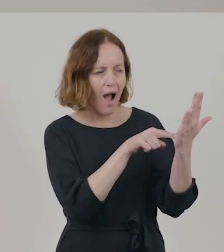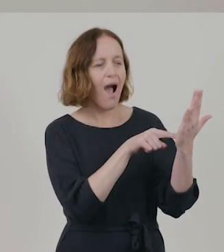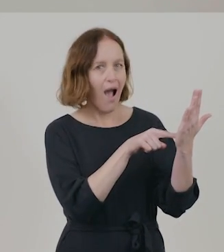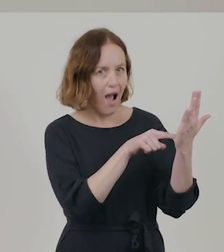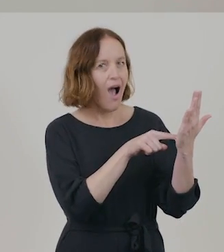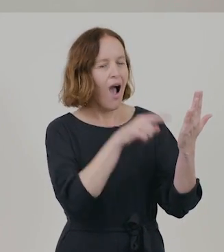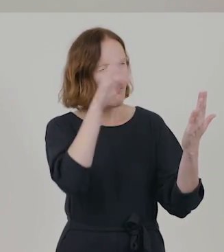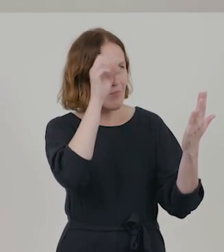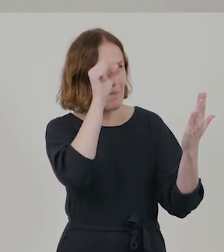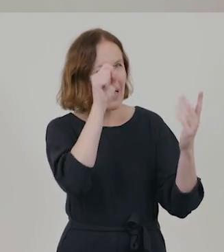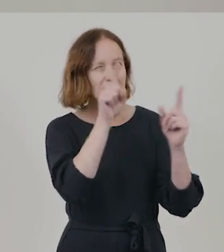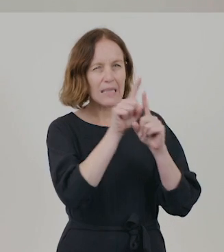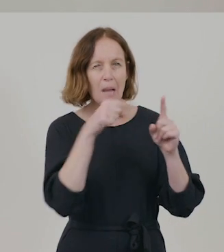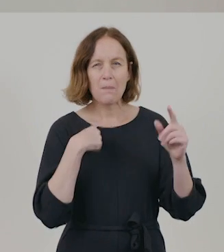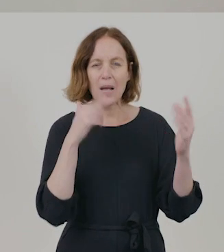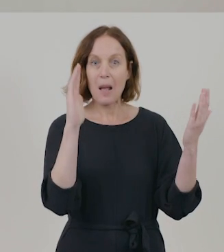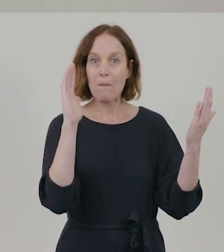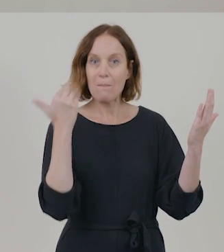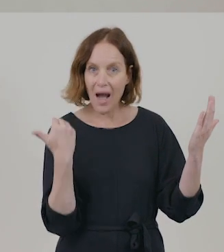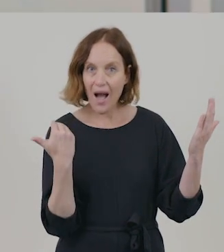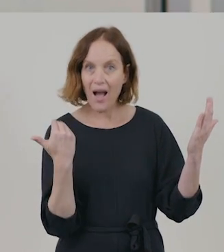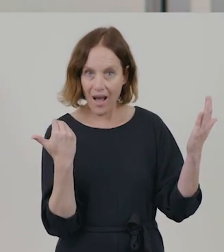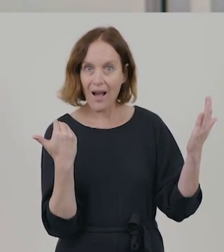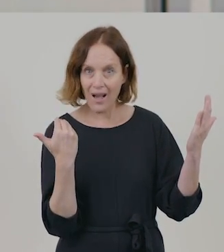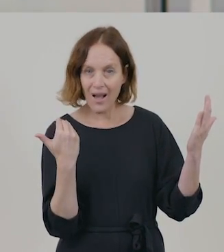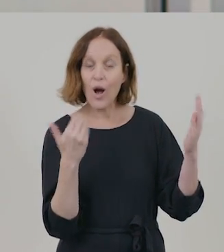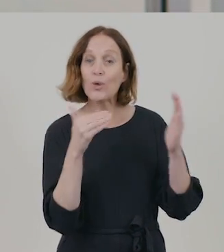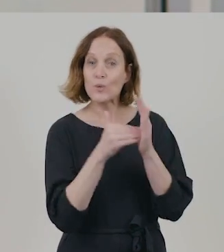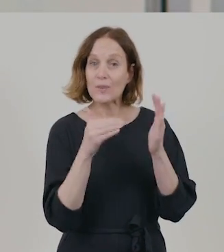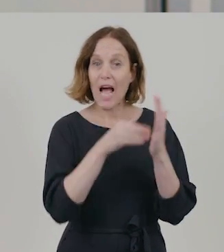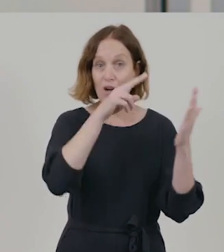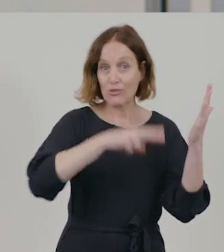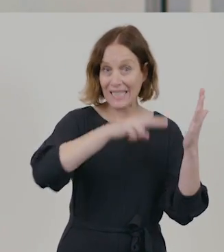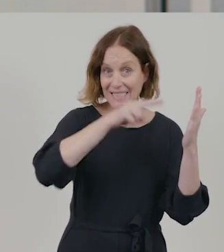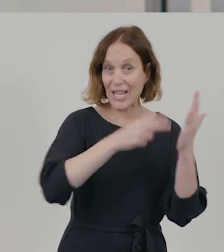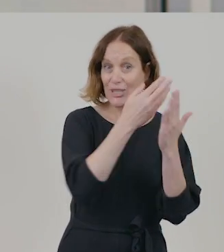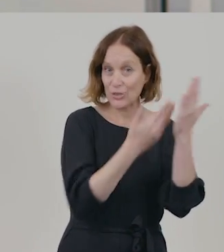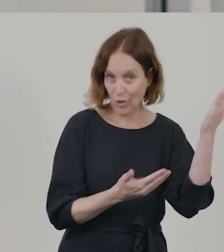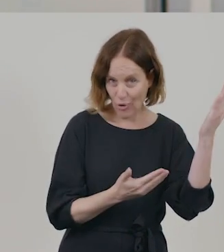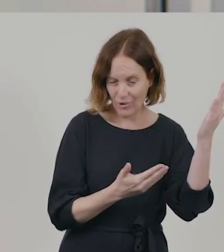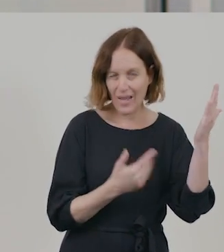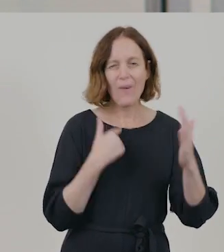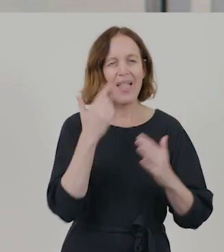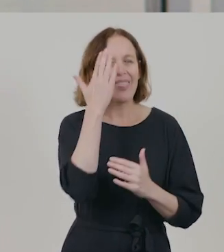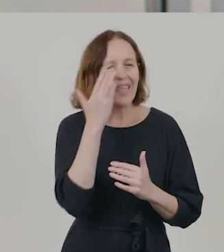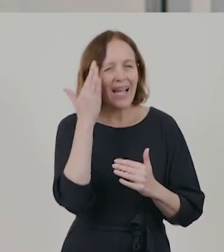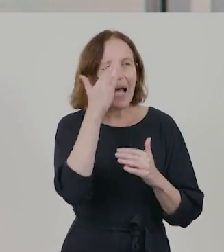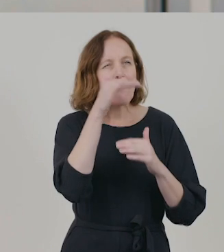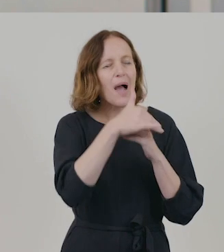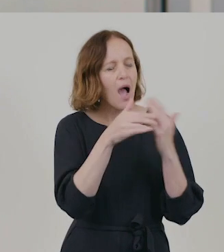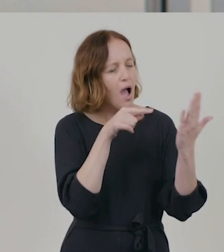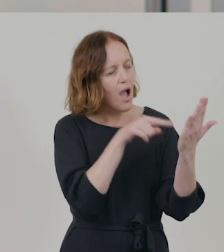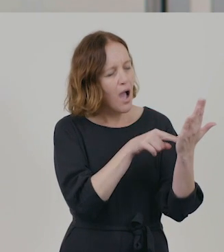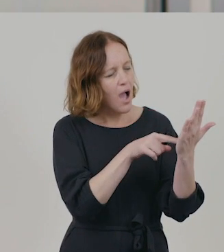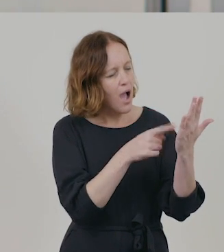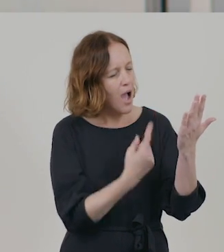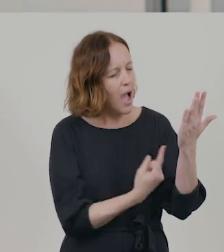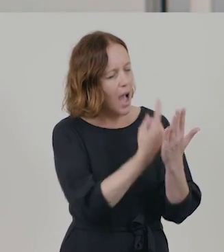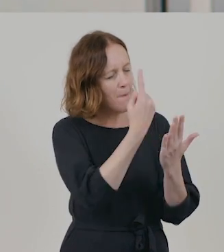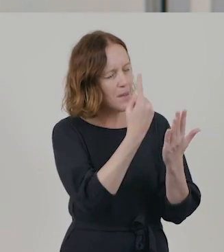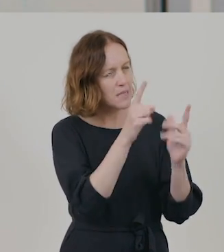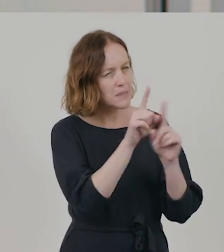Wallace story. In the story, Rosie accidentally hurts Wallace's feelings. Oh no, what can Rosie do to make things better? Let's